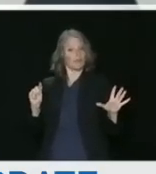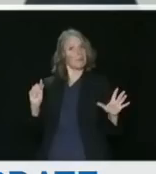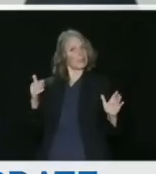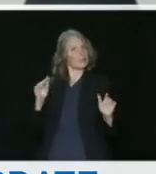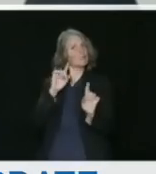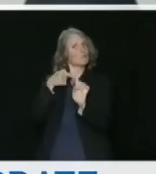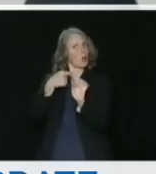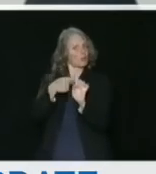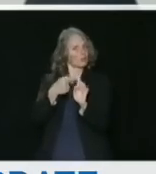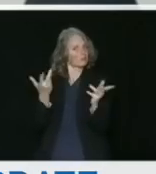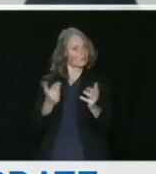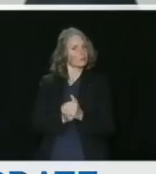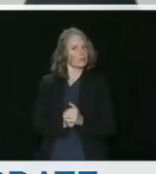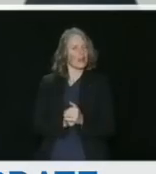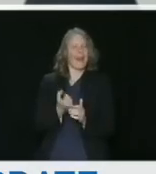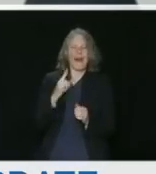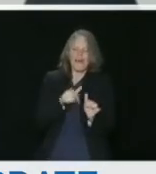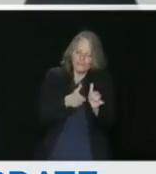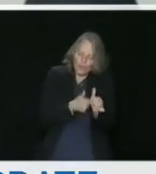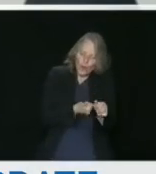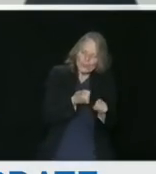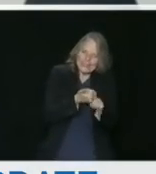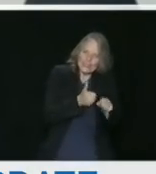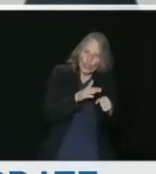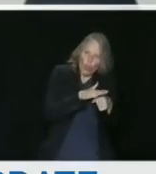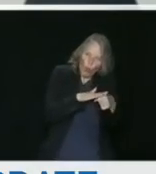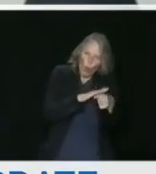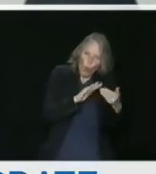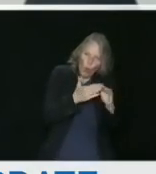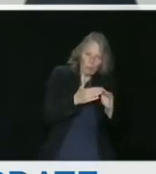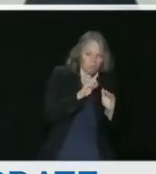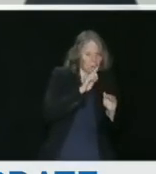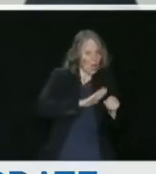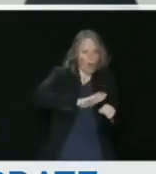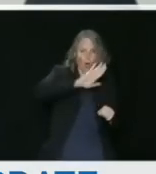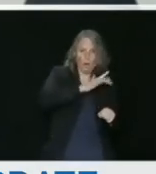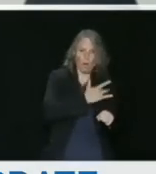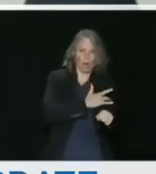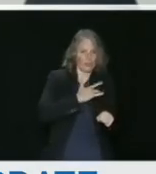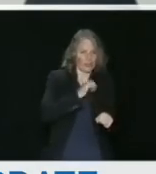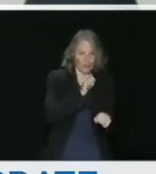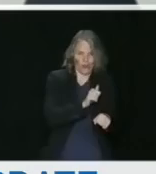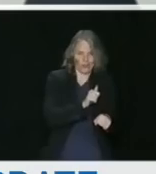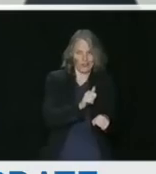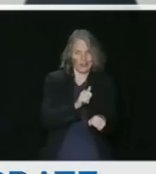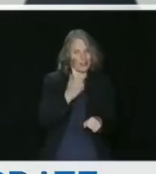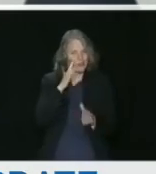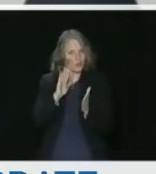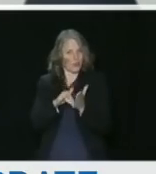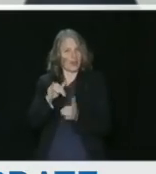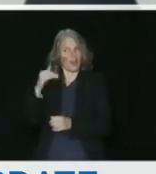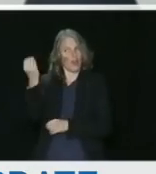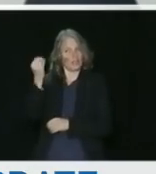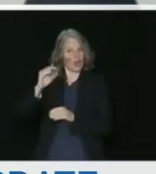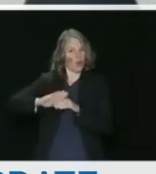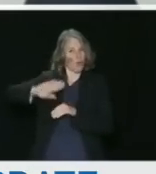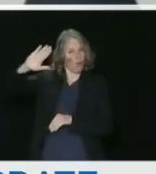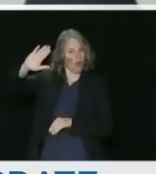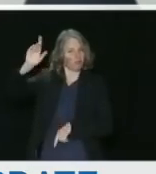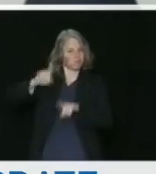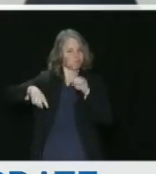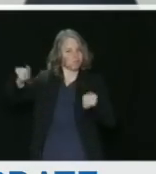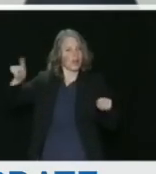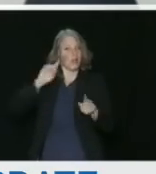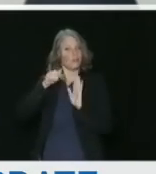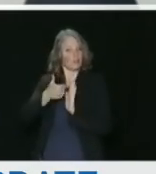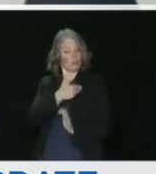think it's more at the local level. I don't know for the whole province, because even in Ontario, there are differences in the